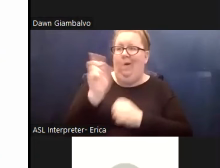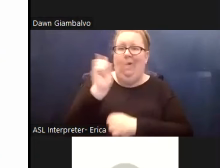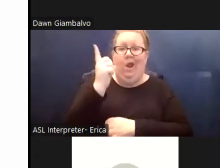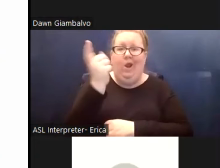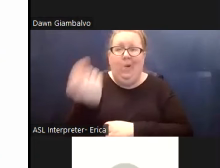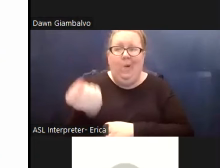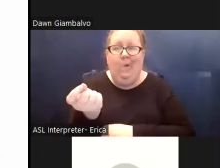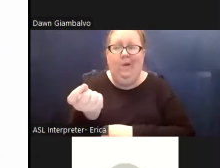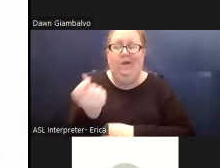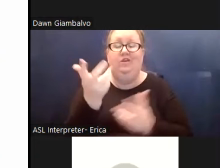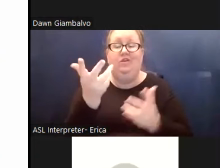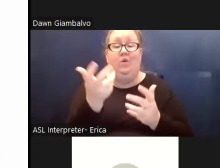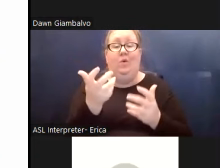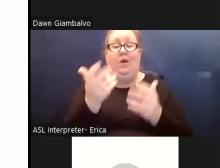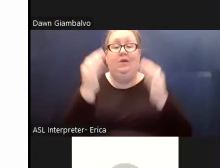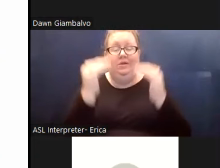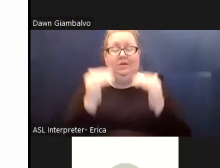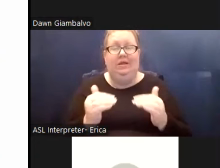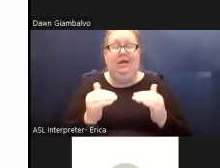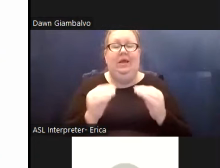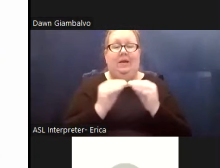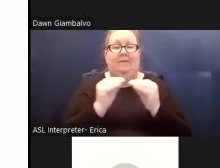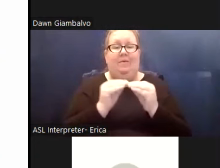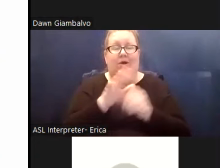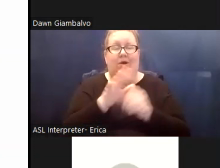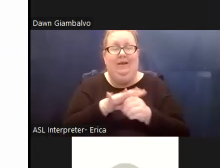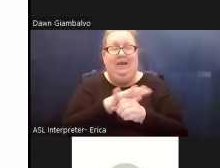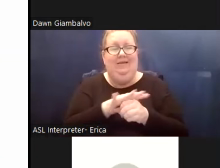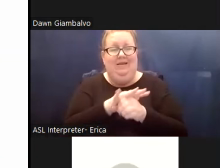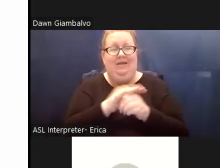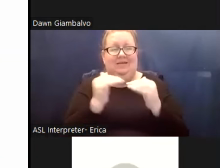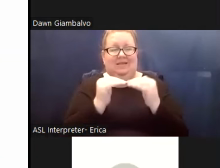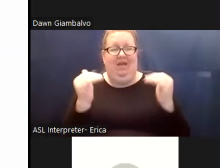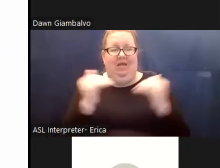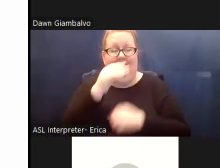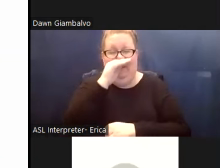it to more like a neighborhood type scale.